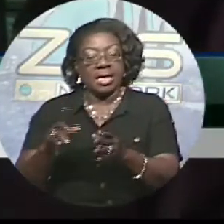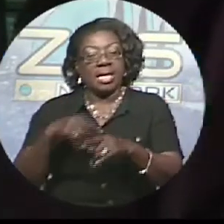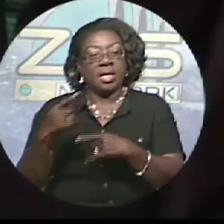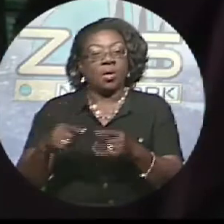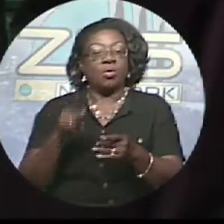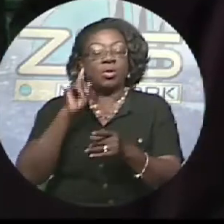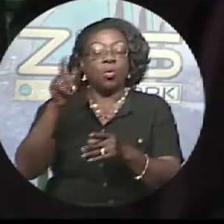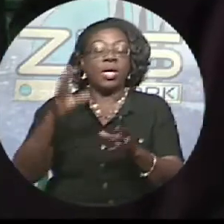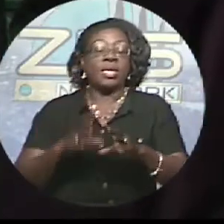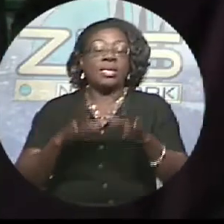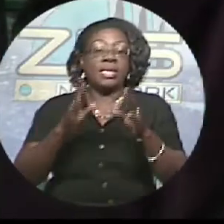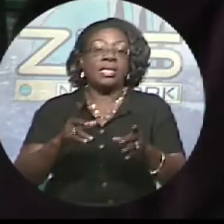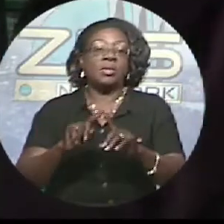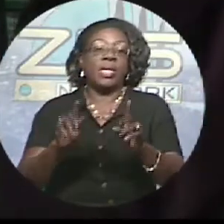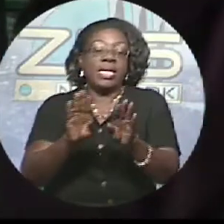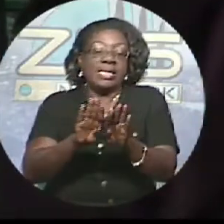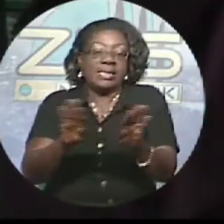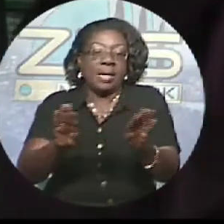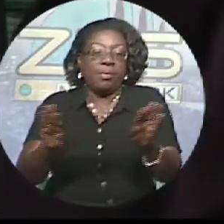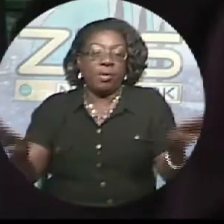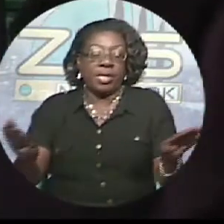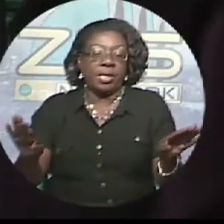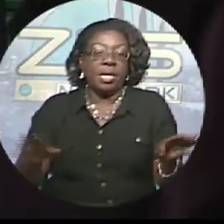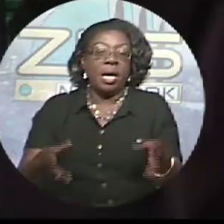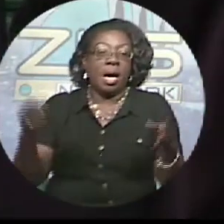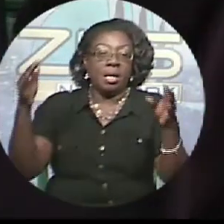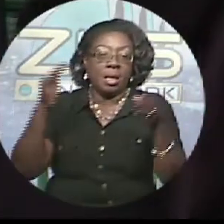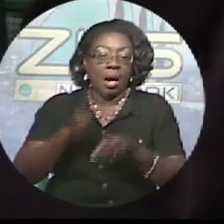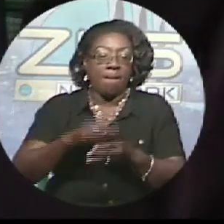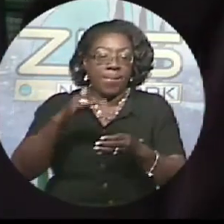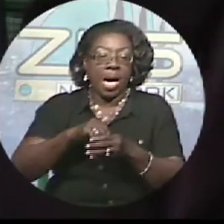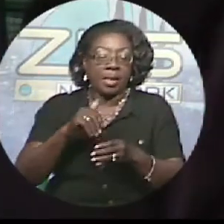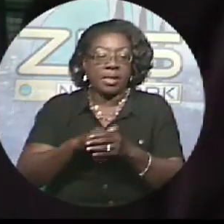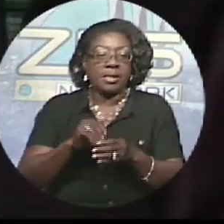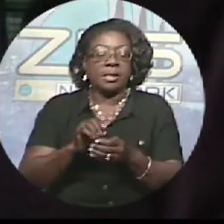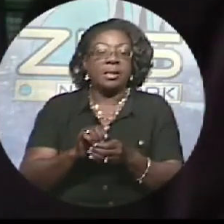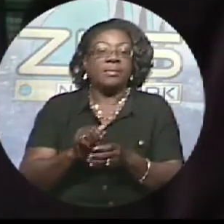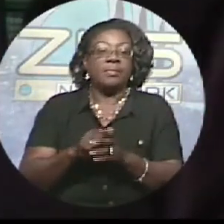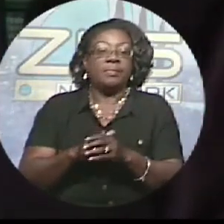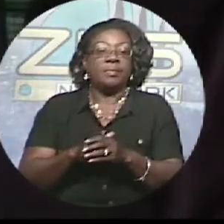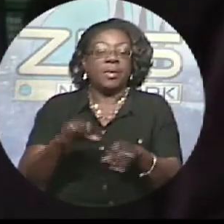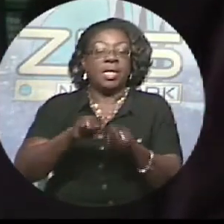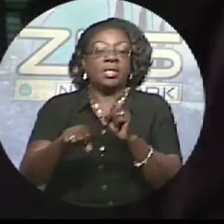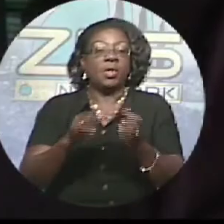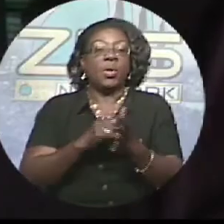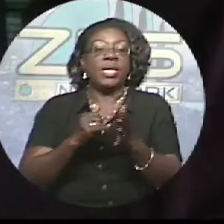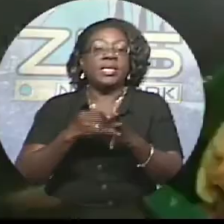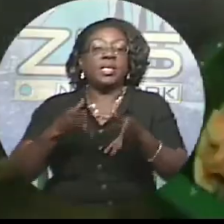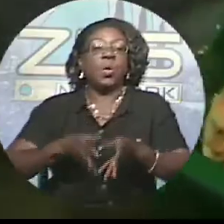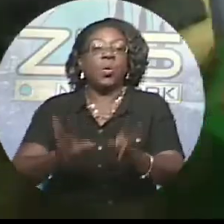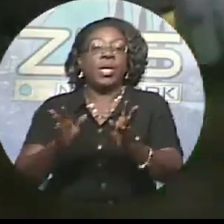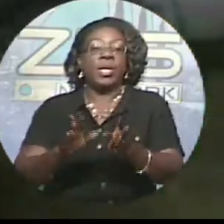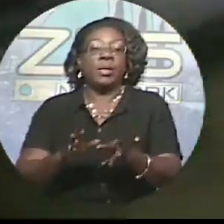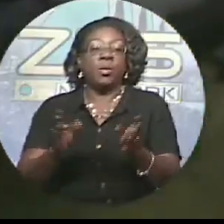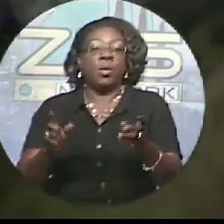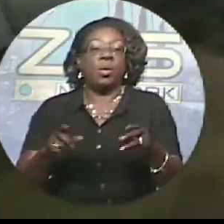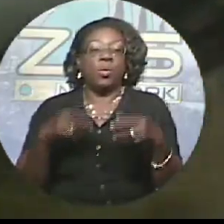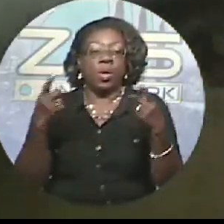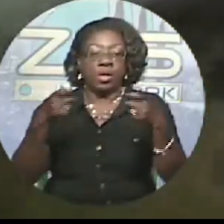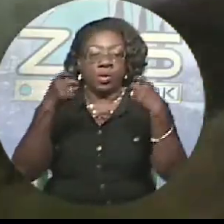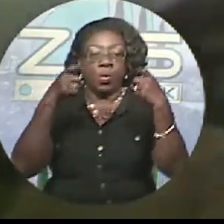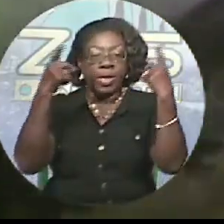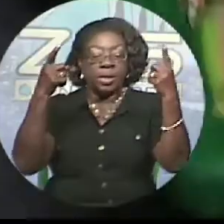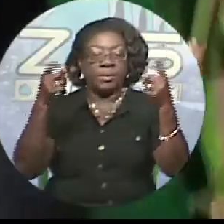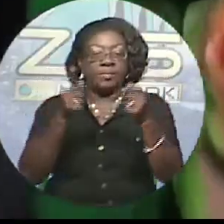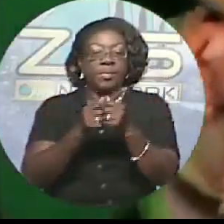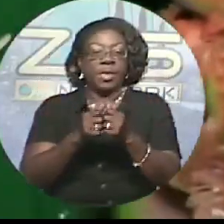waste station where it's separated and compacted and sold. So it's a win-win deal. And he's hoping that's